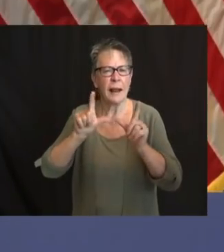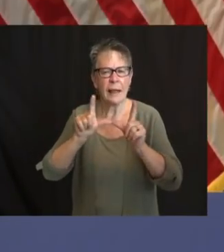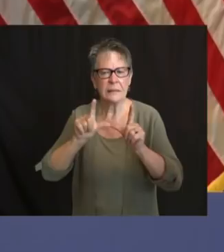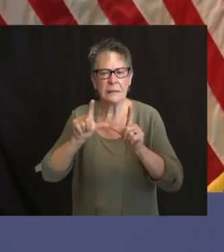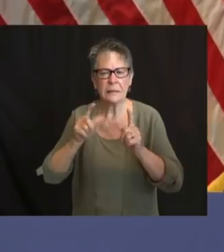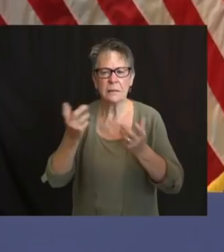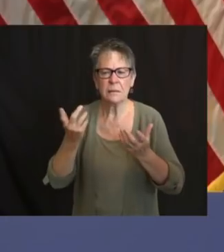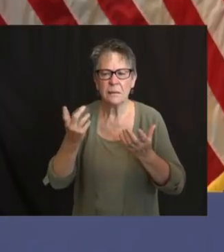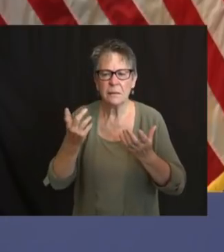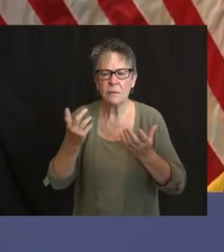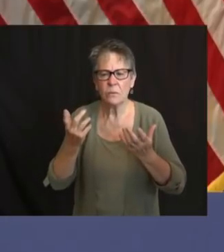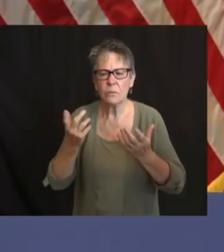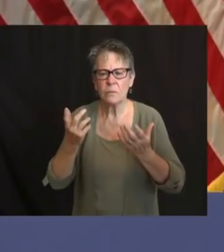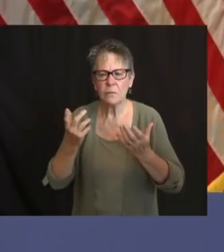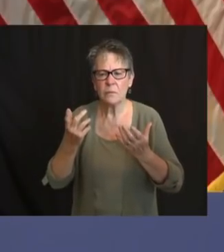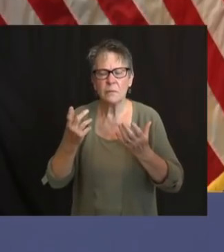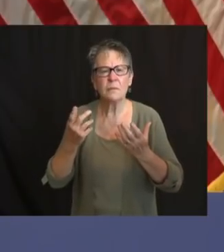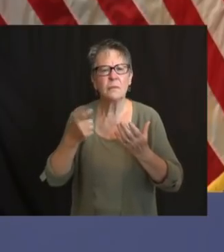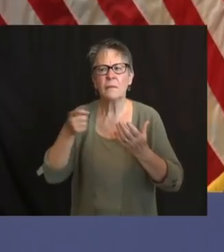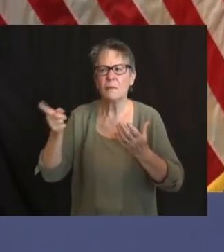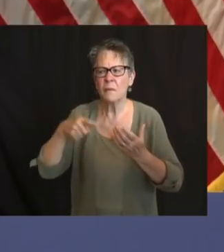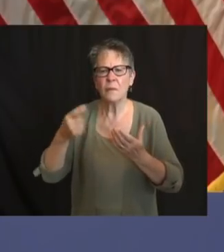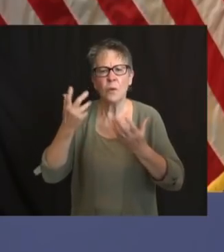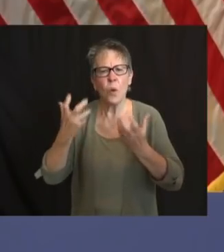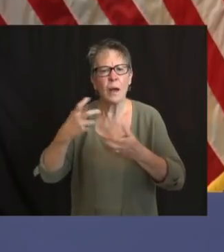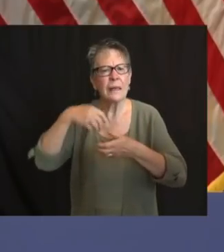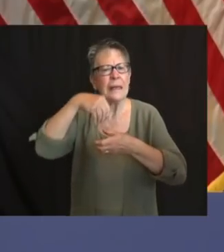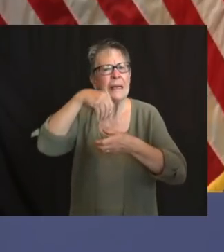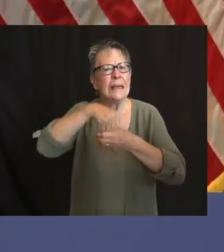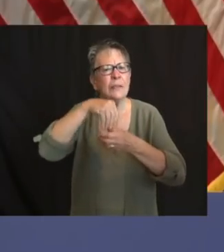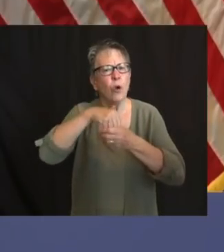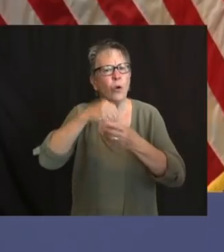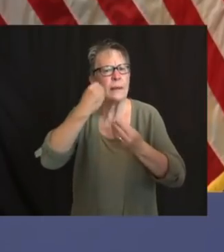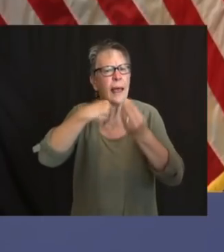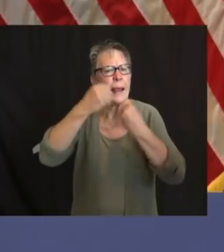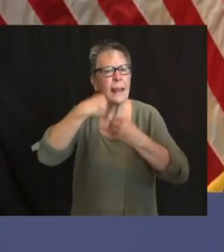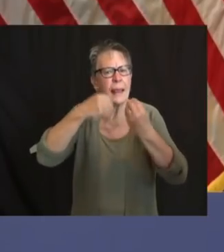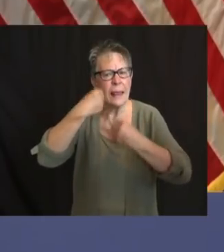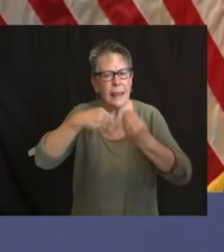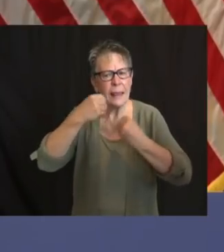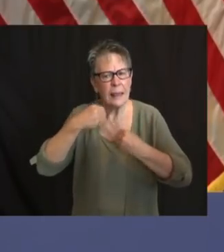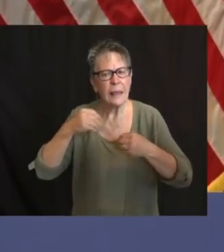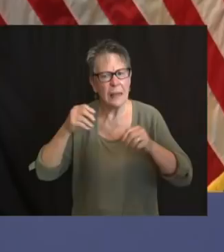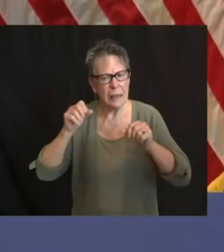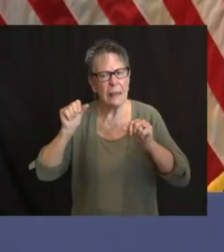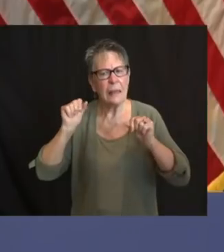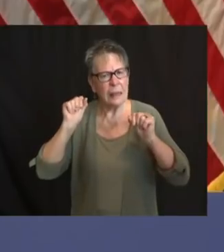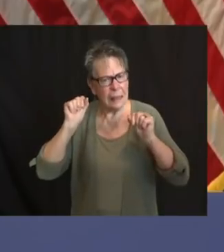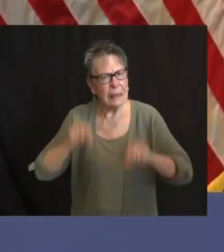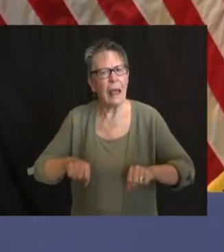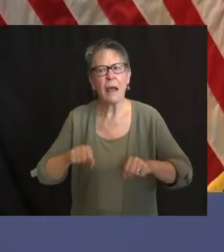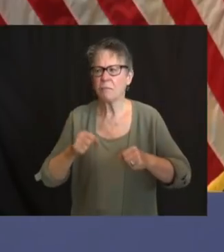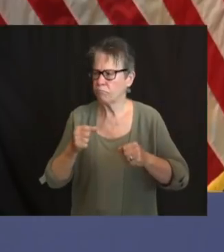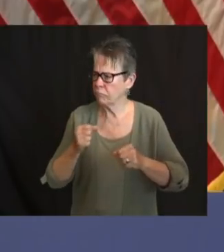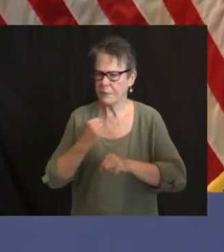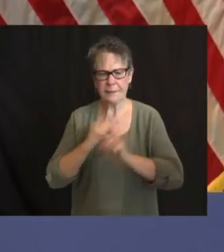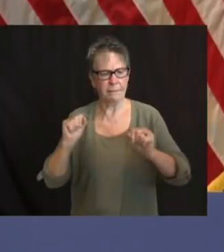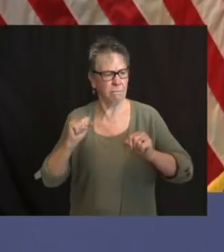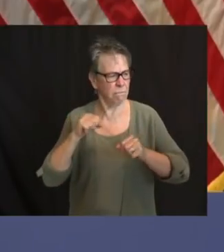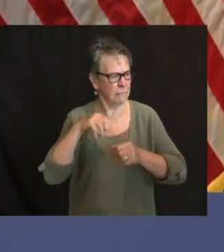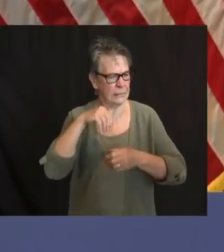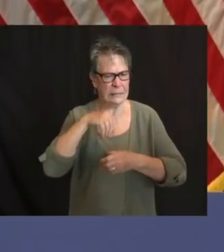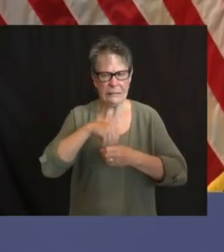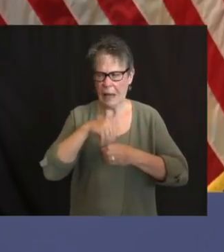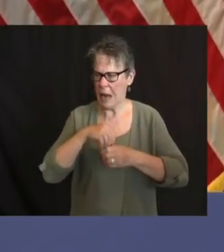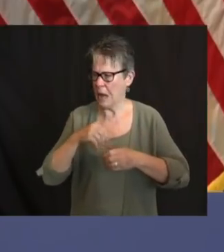are very well prepared to open with limited capacity safely. And the second question is, last month, your administration proposed